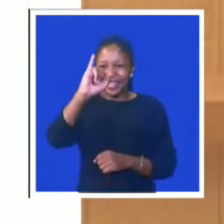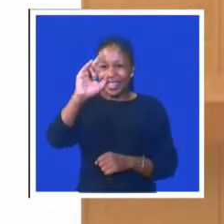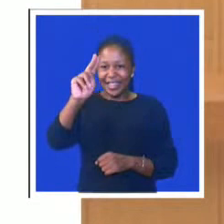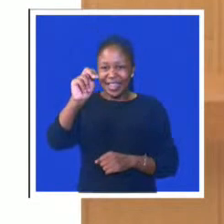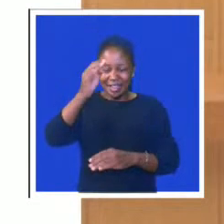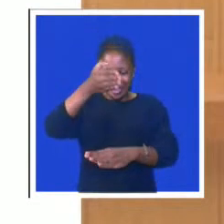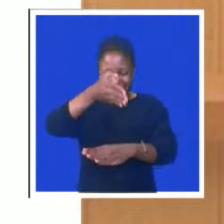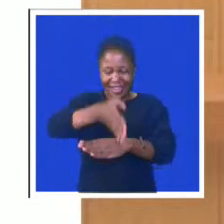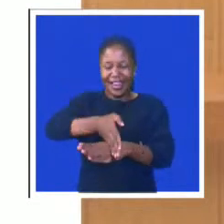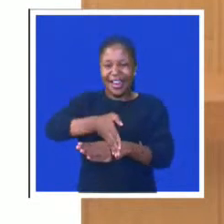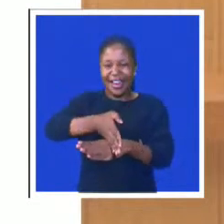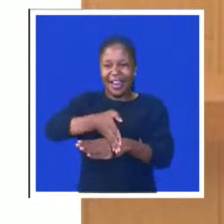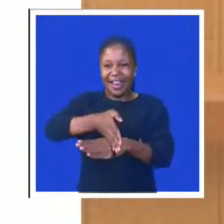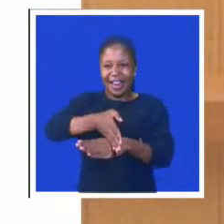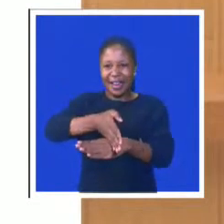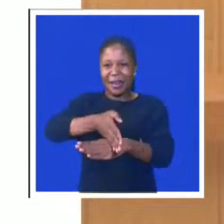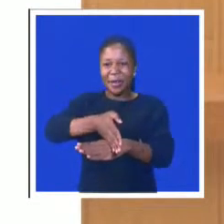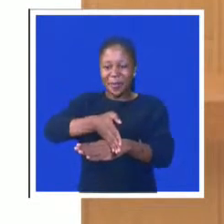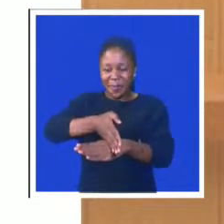in,